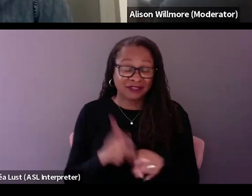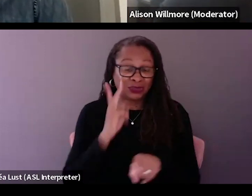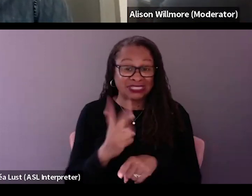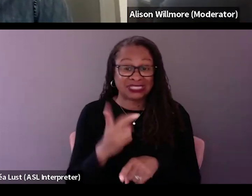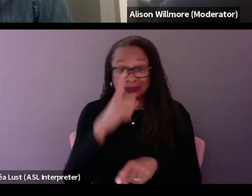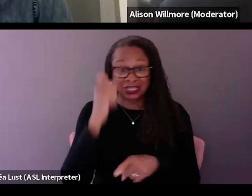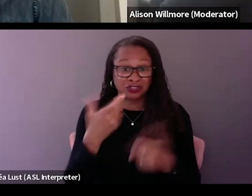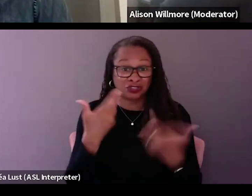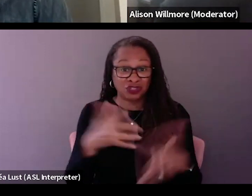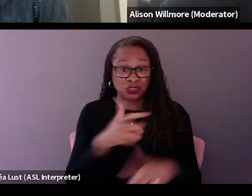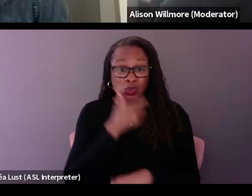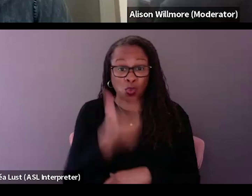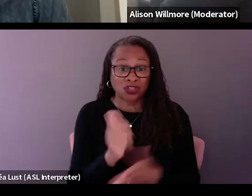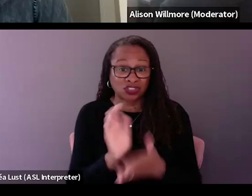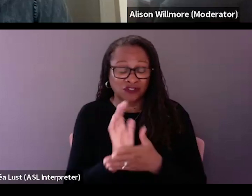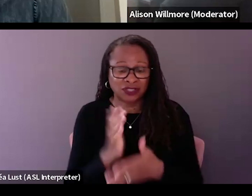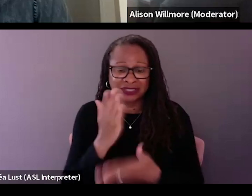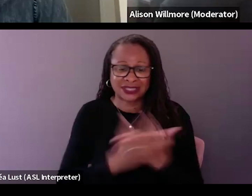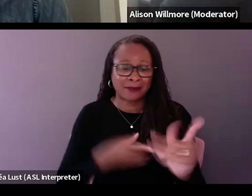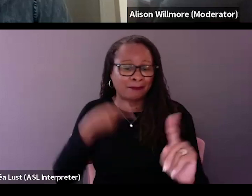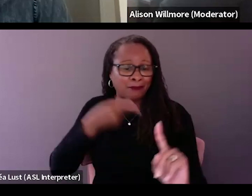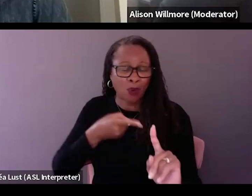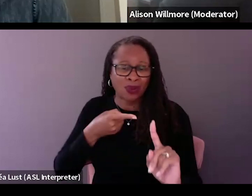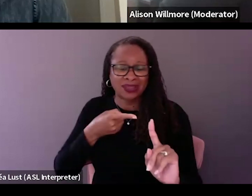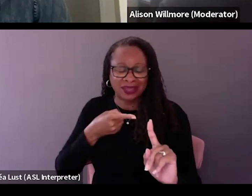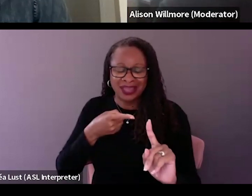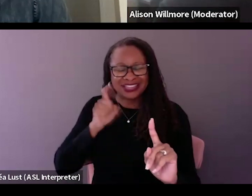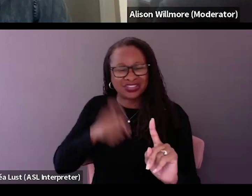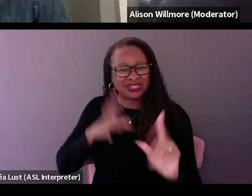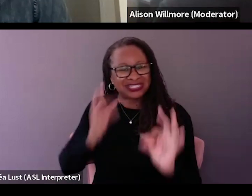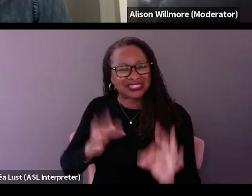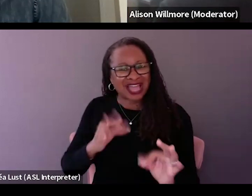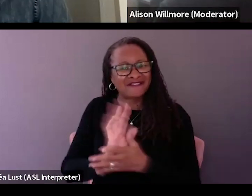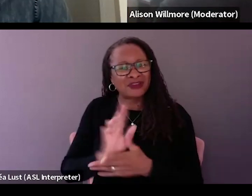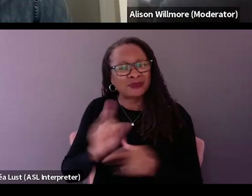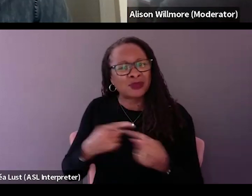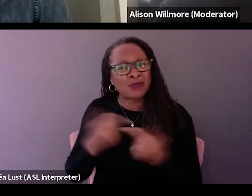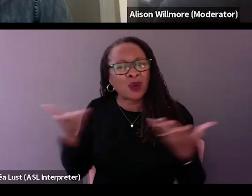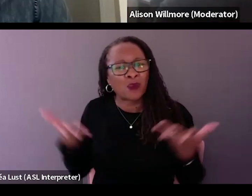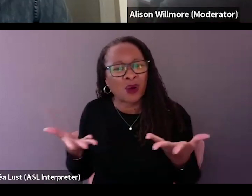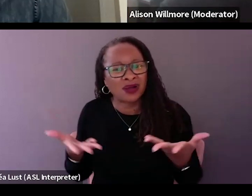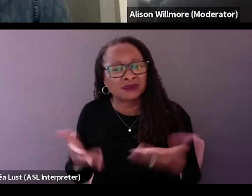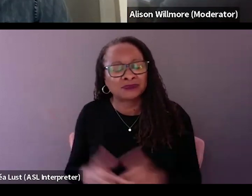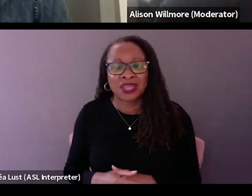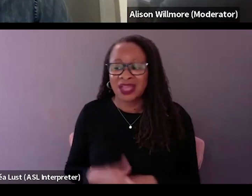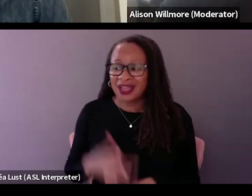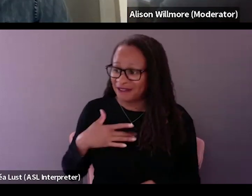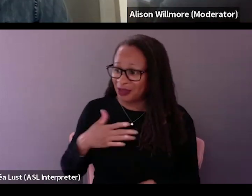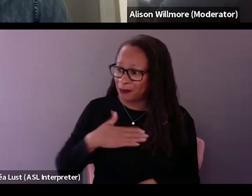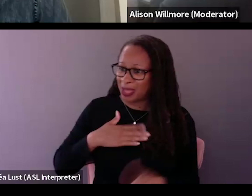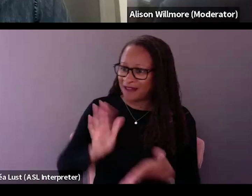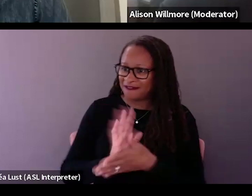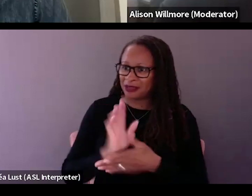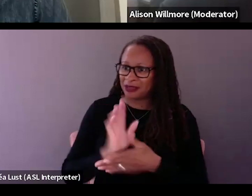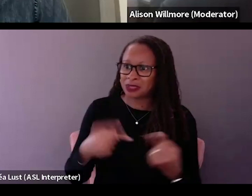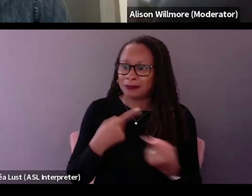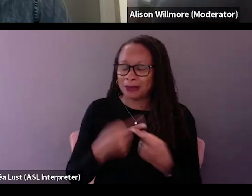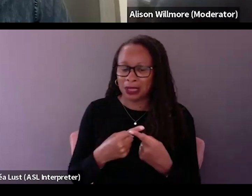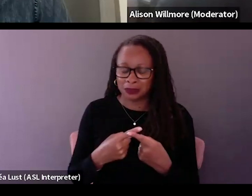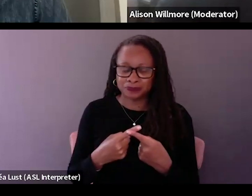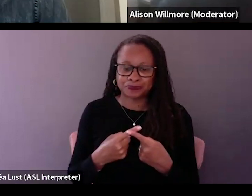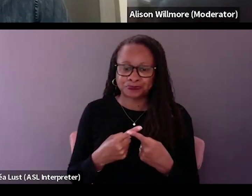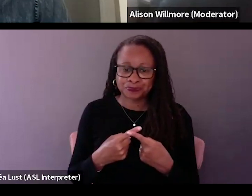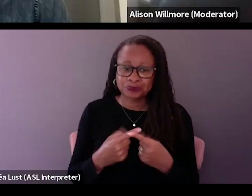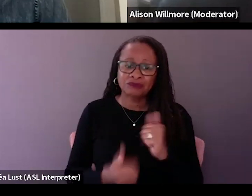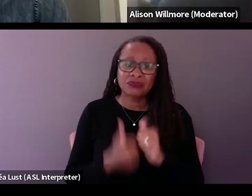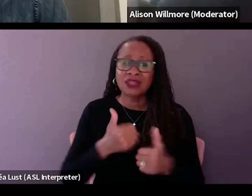film is about, right? And I felt like my film was about the most romantic woman in the world. It was about